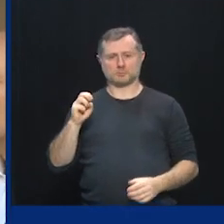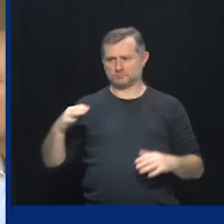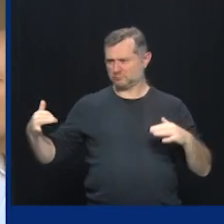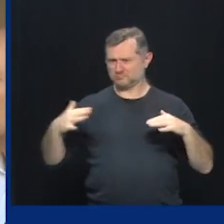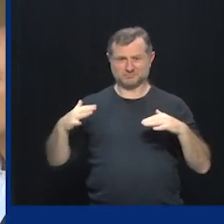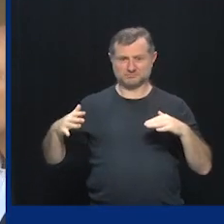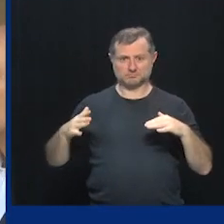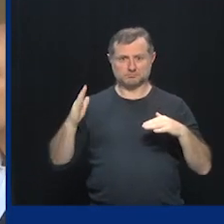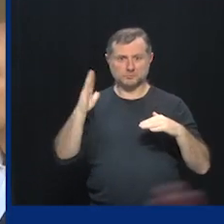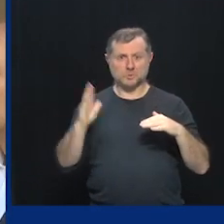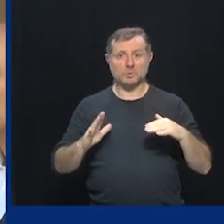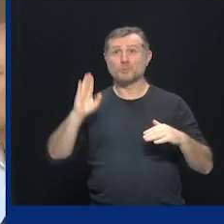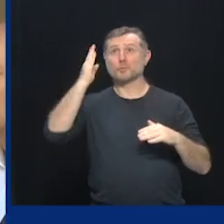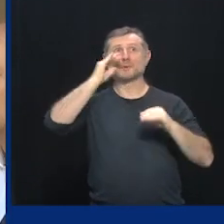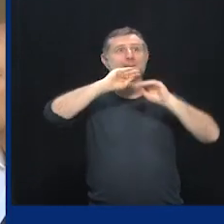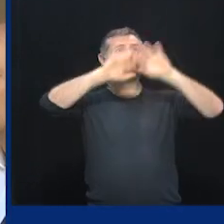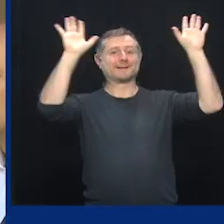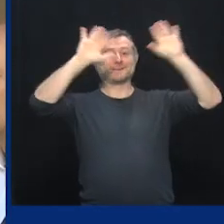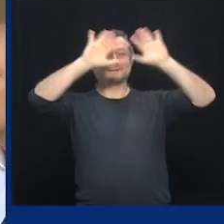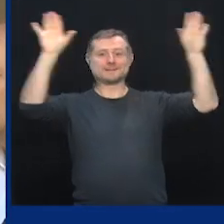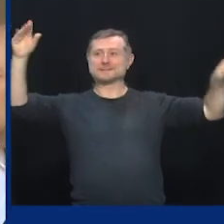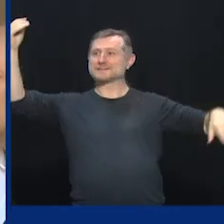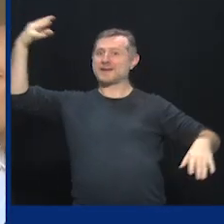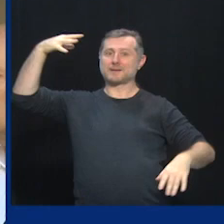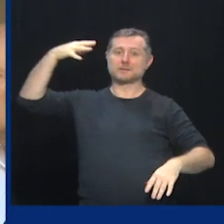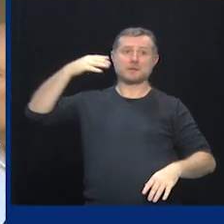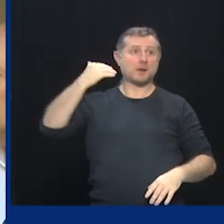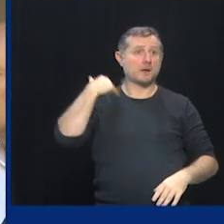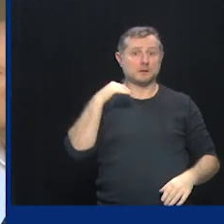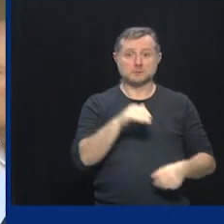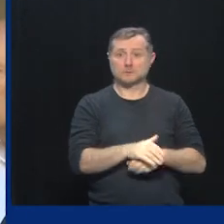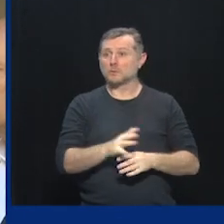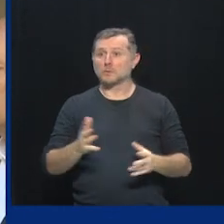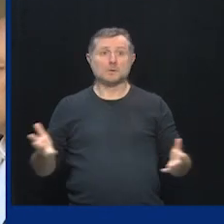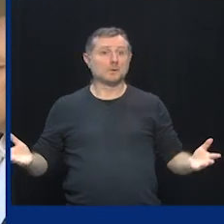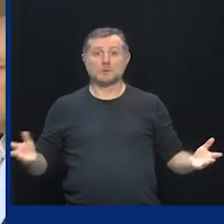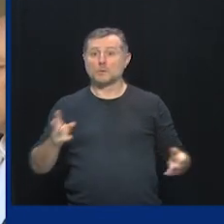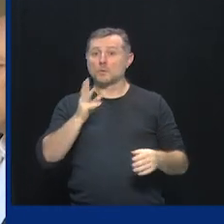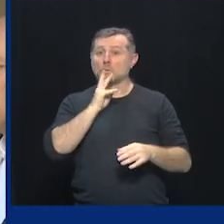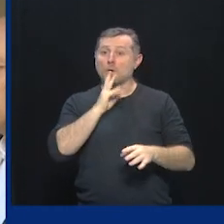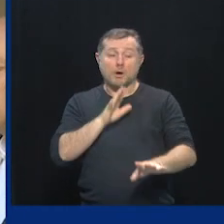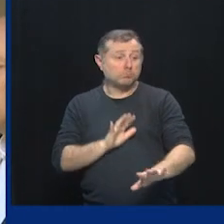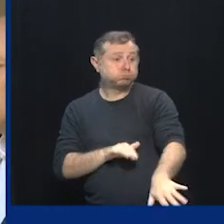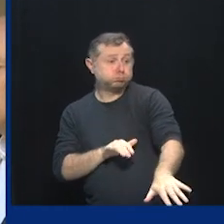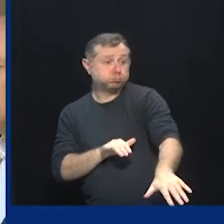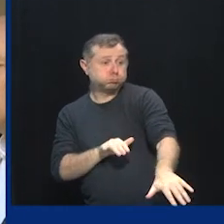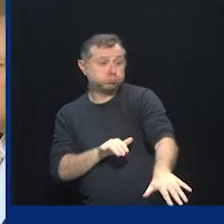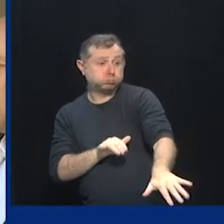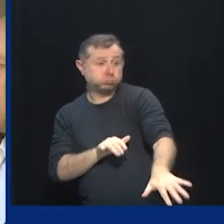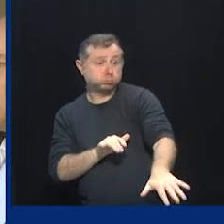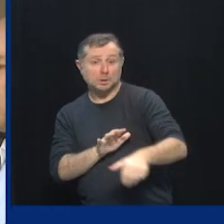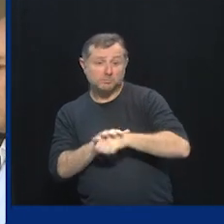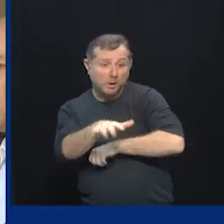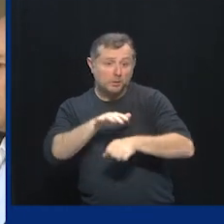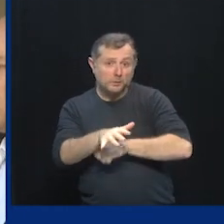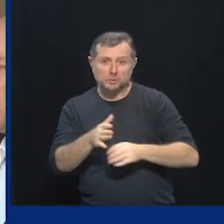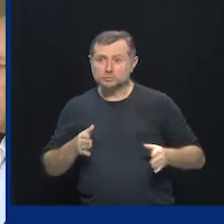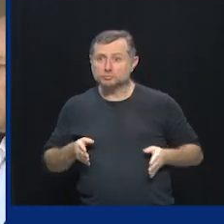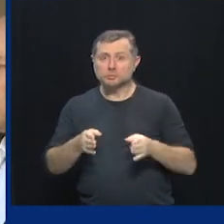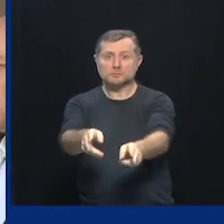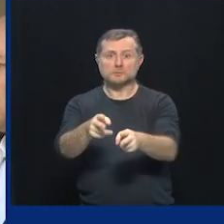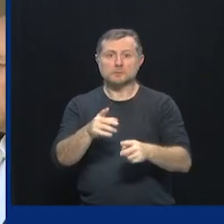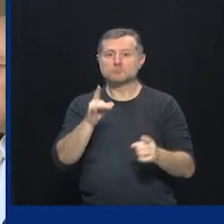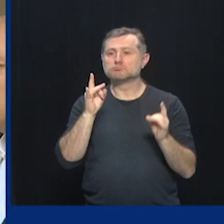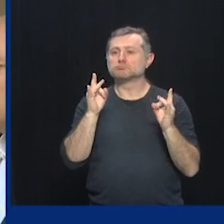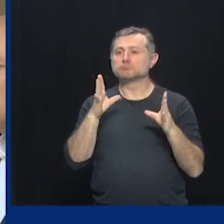blue, last night there was a literal waterfall going down into the tracks right behind where we stand right now. But thanks to the great leadership of